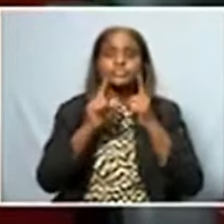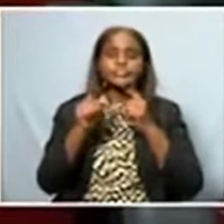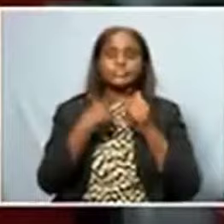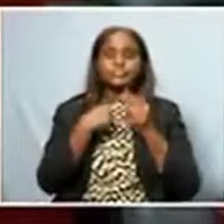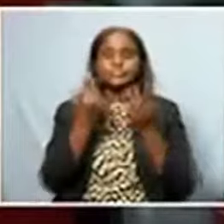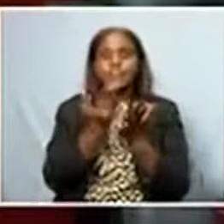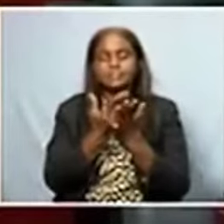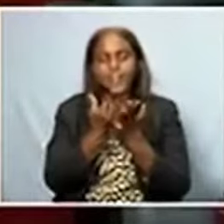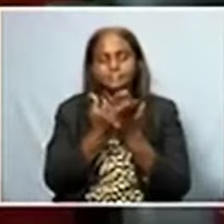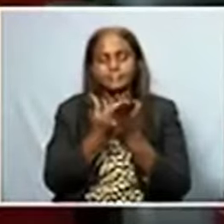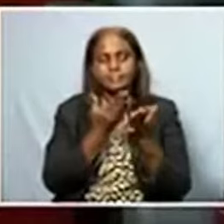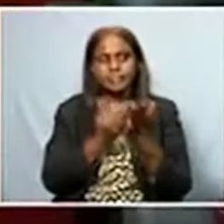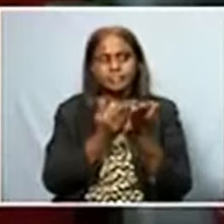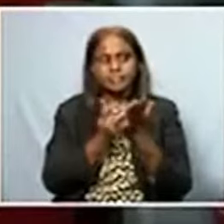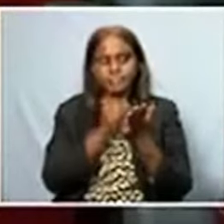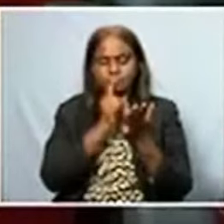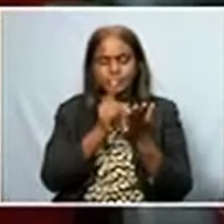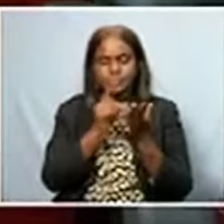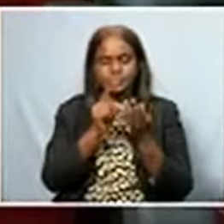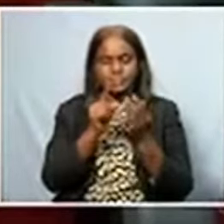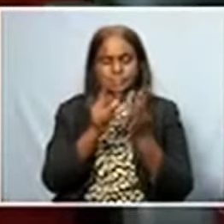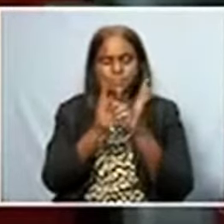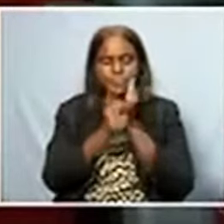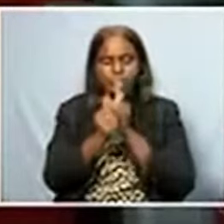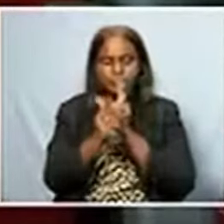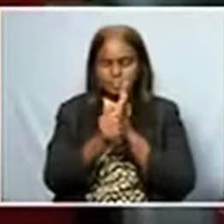move that kwacha